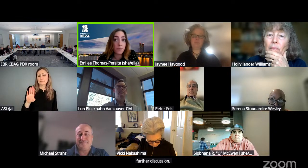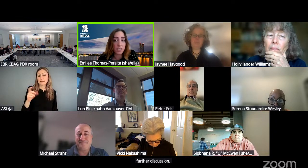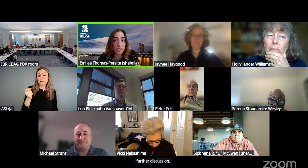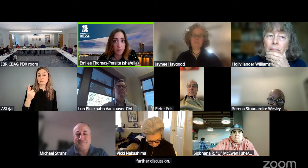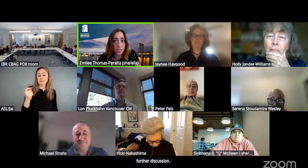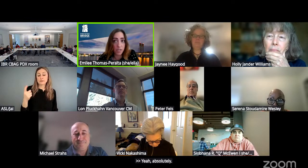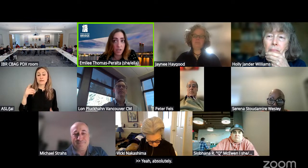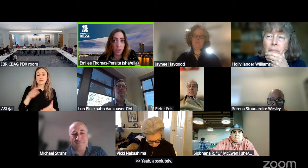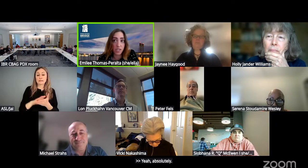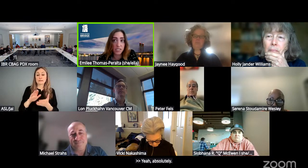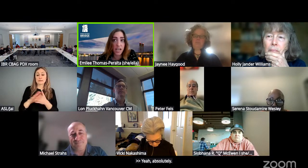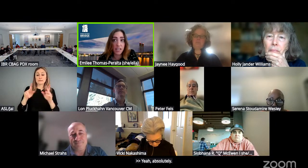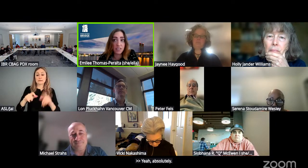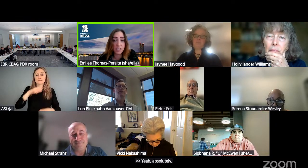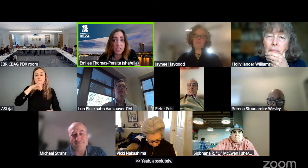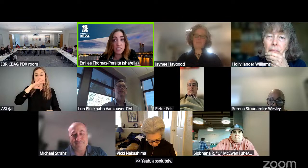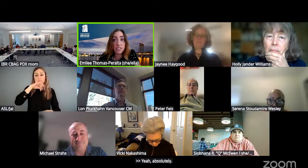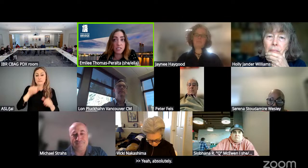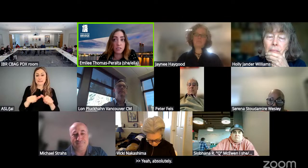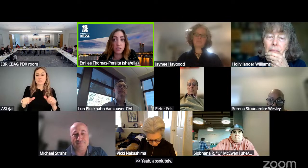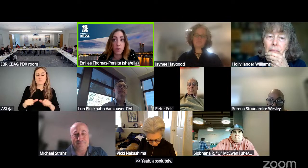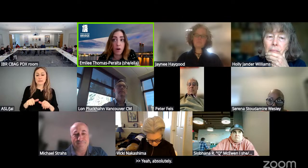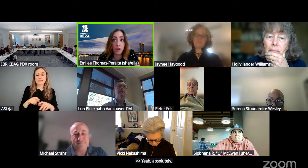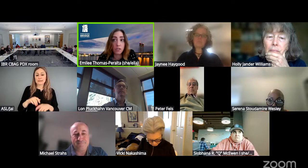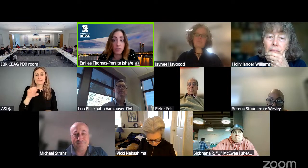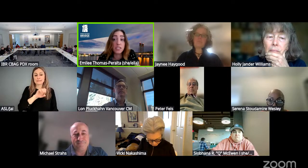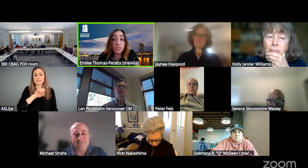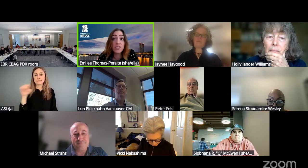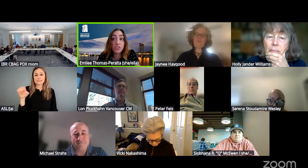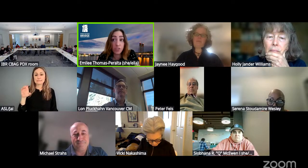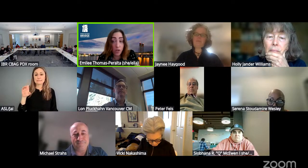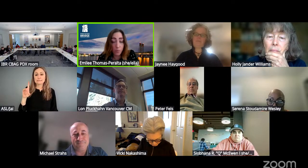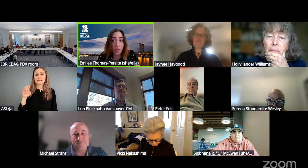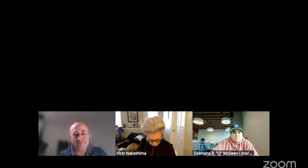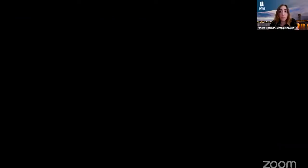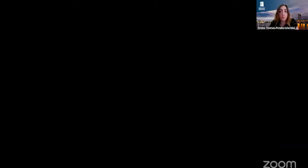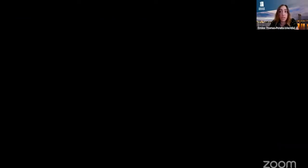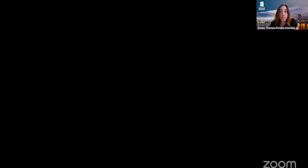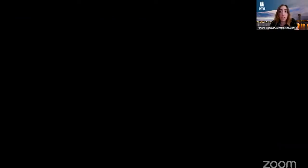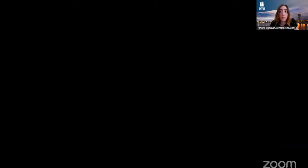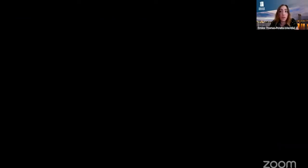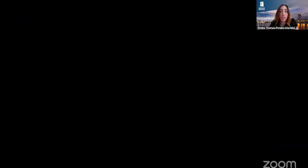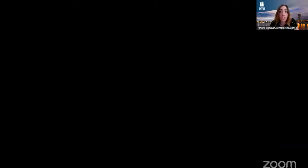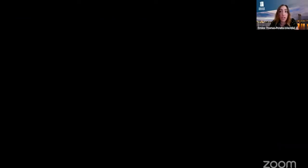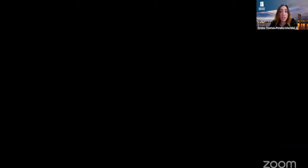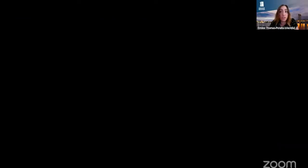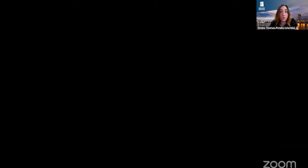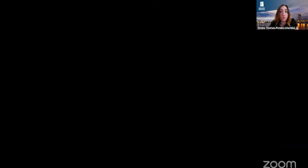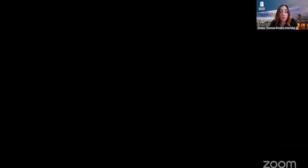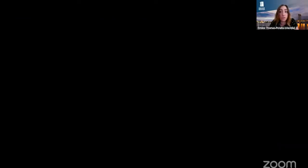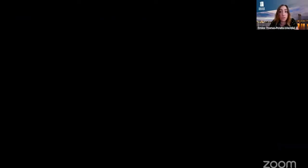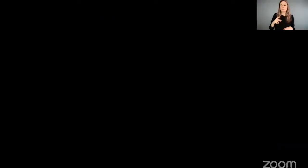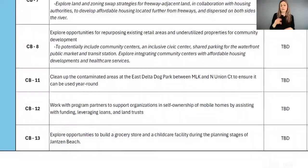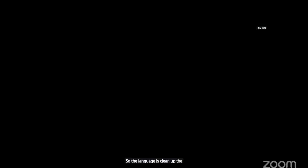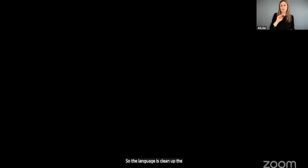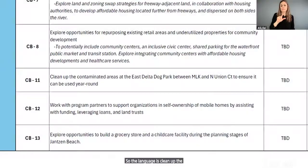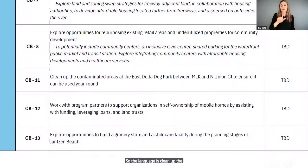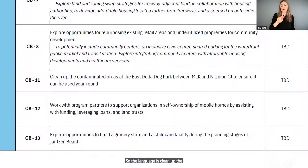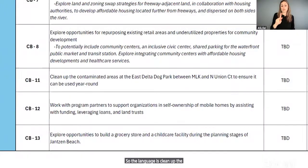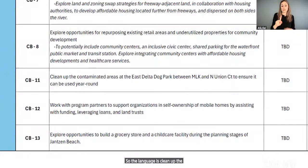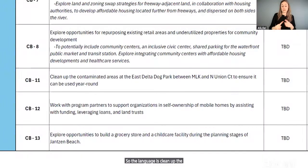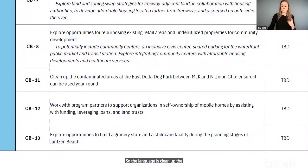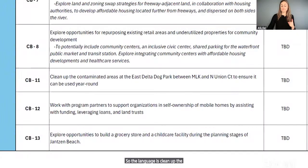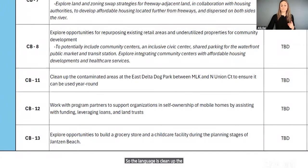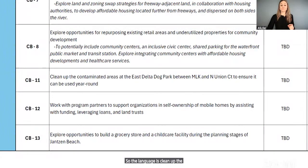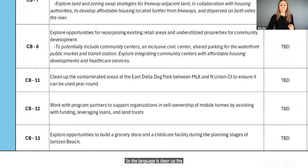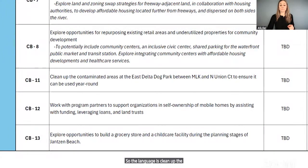up the contaminated areas at the East Delta Dog Park between MLK and North Union Court